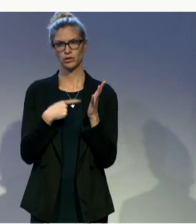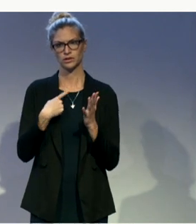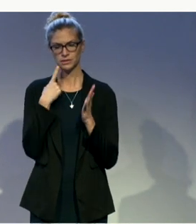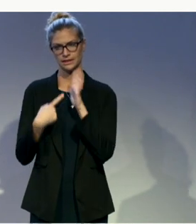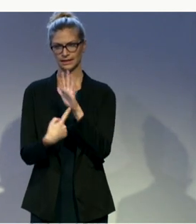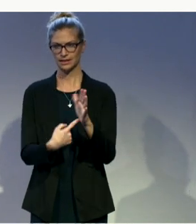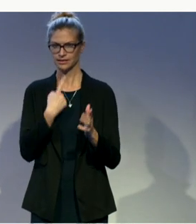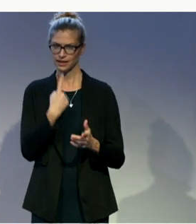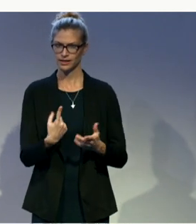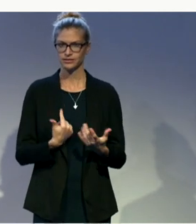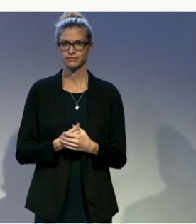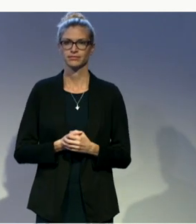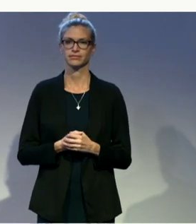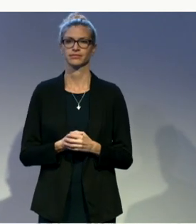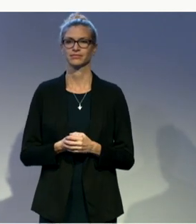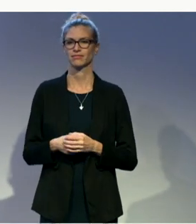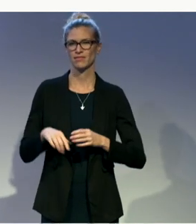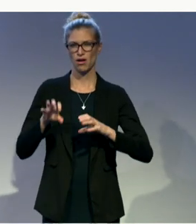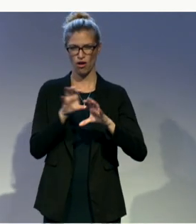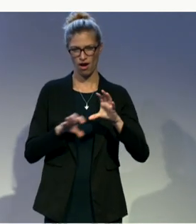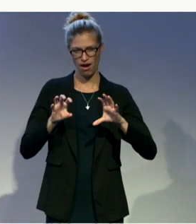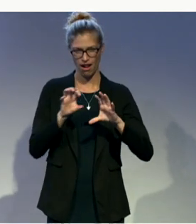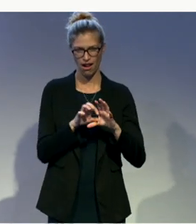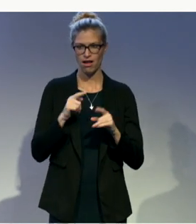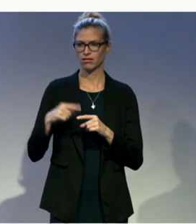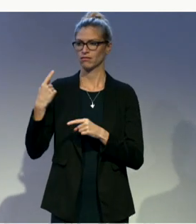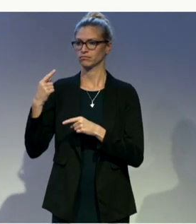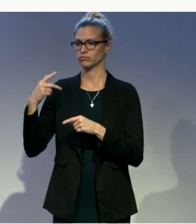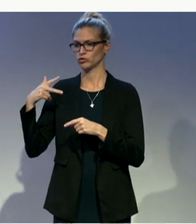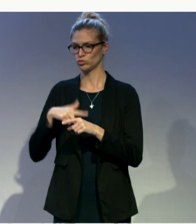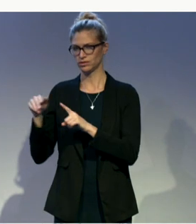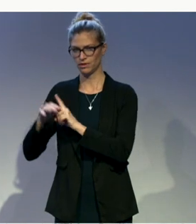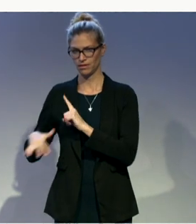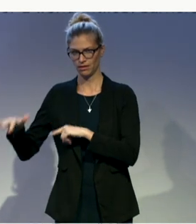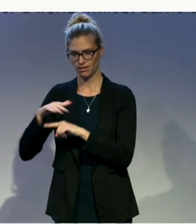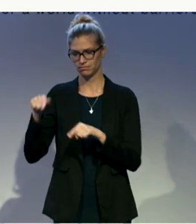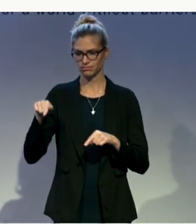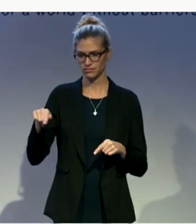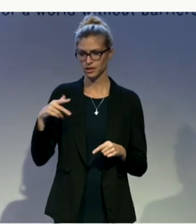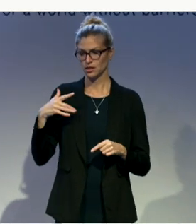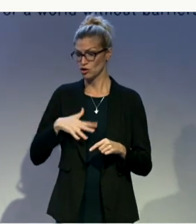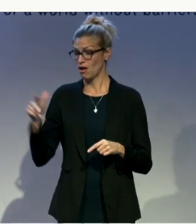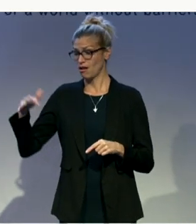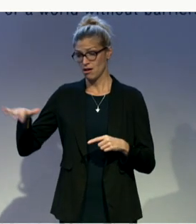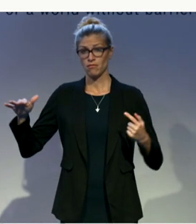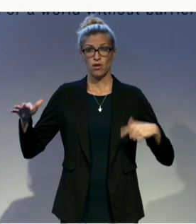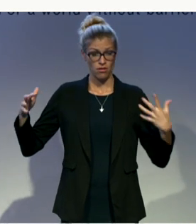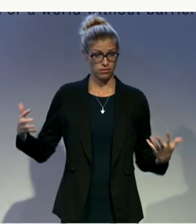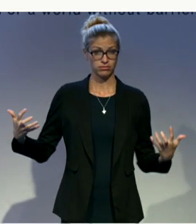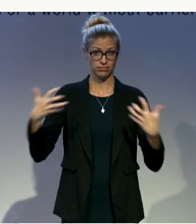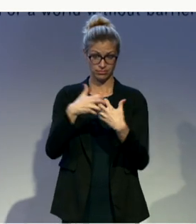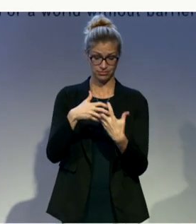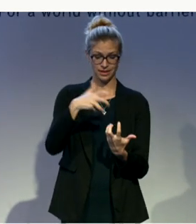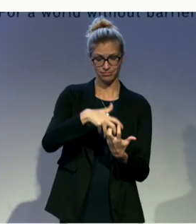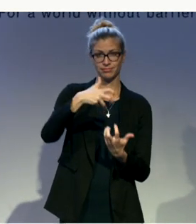local planning when we are developing the different housing models. So I guess it's also extremely